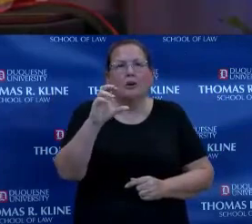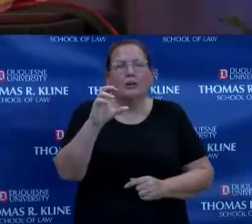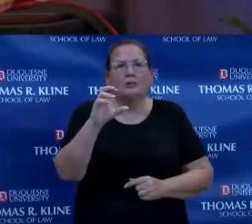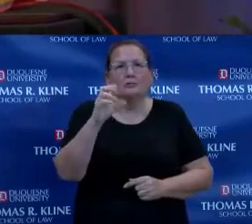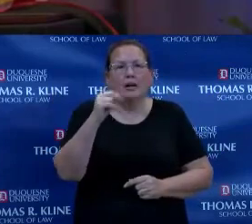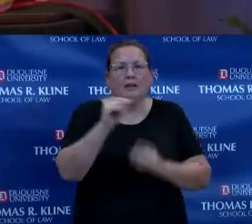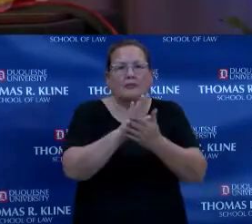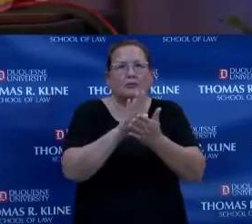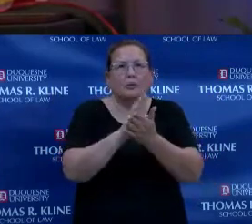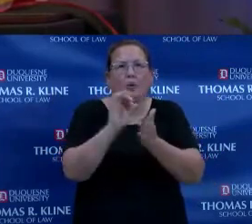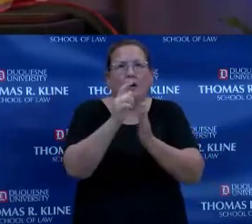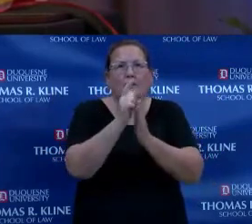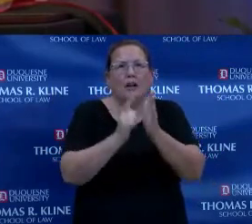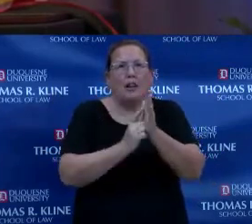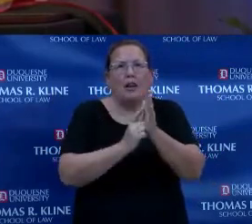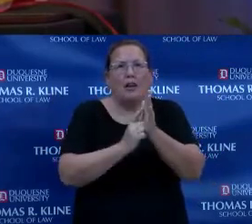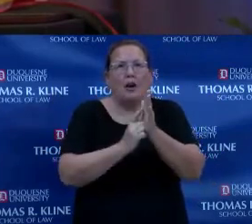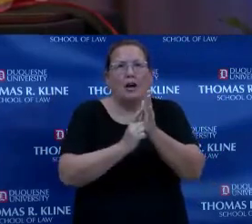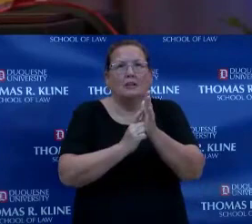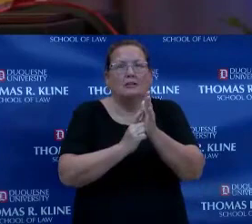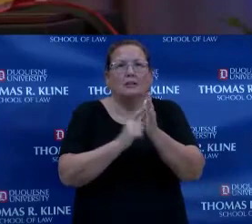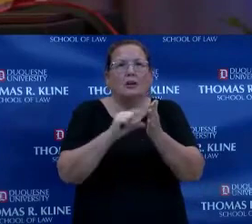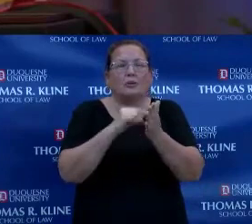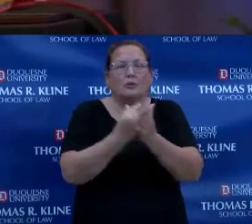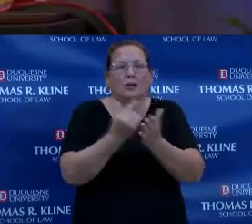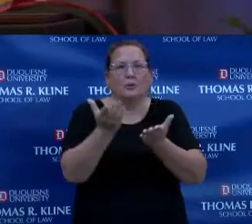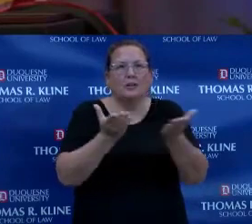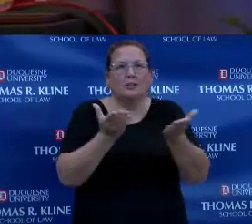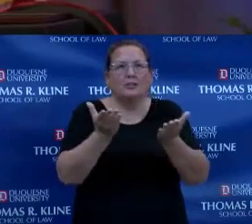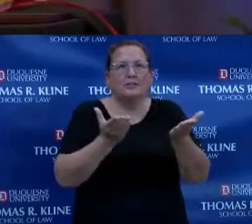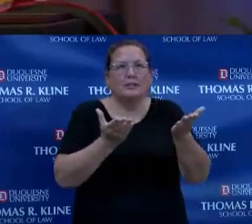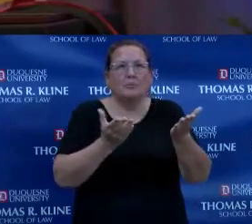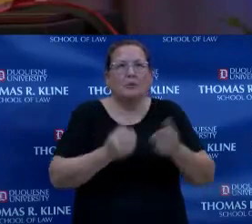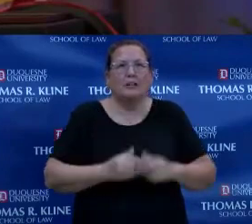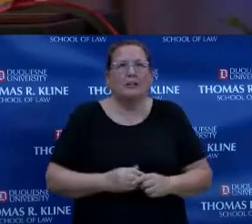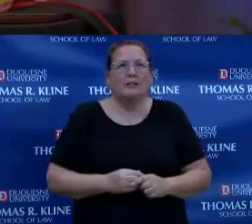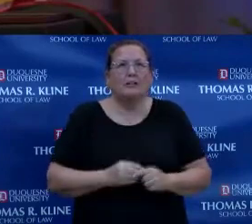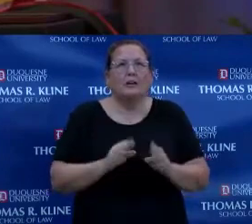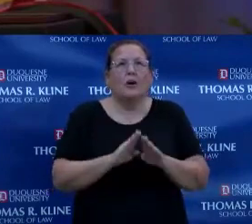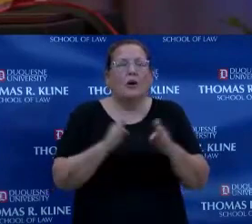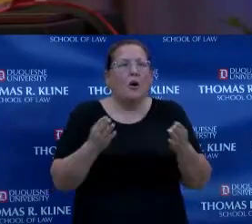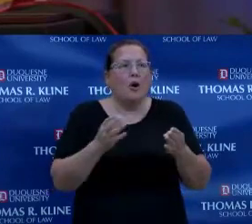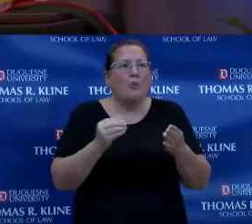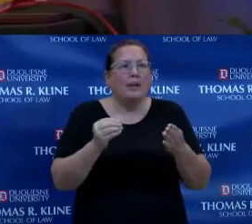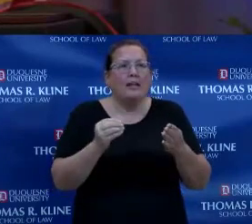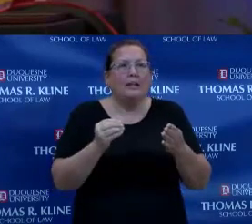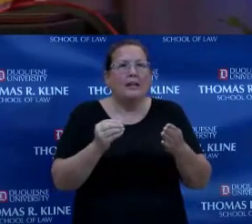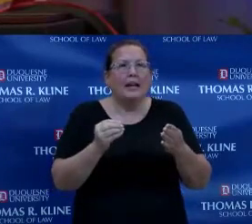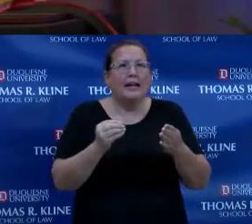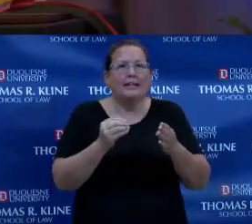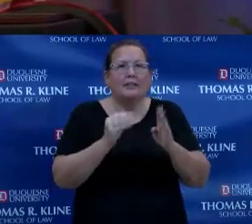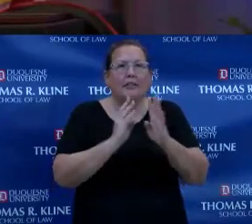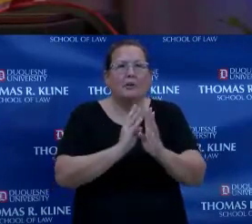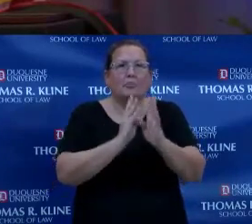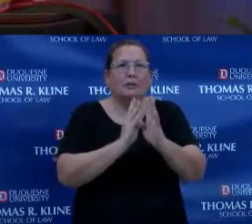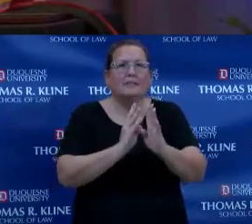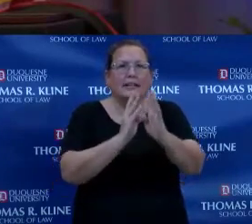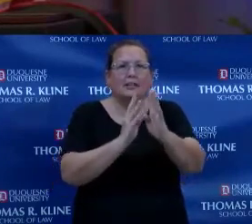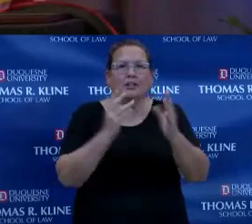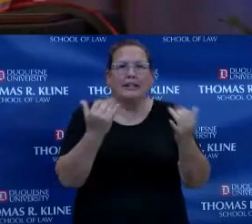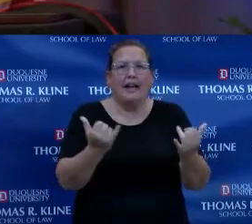Duquesne University Commencement Ceremony open and direct the academic procession to